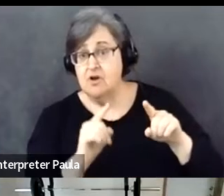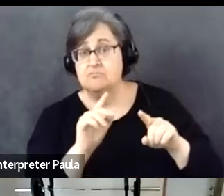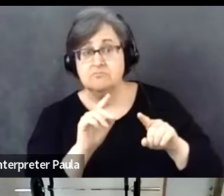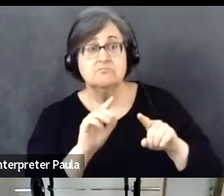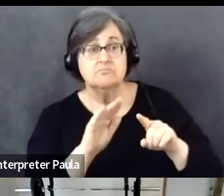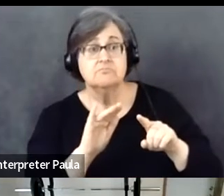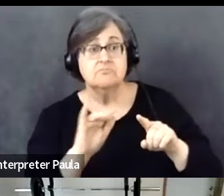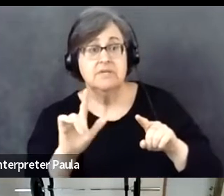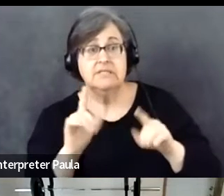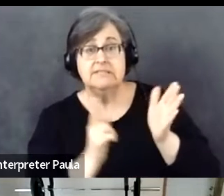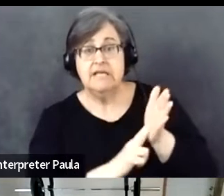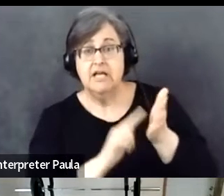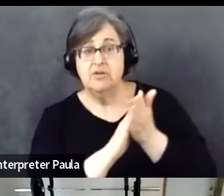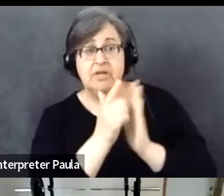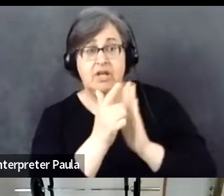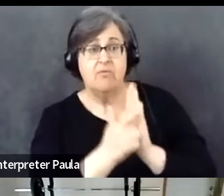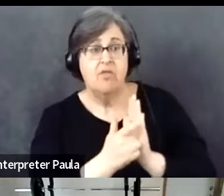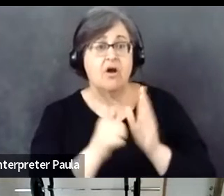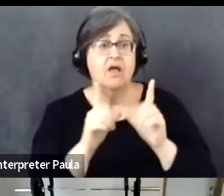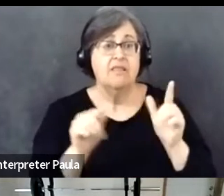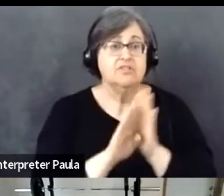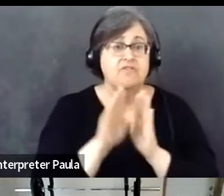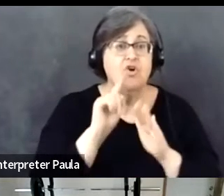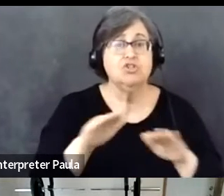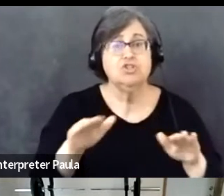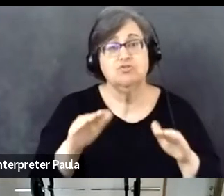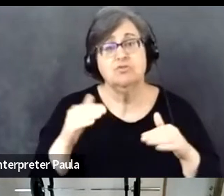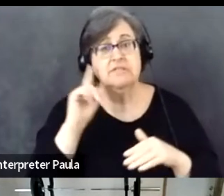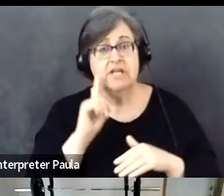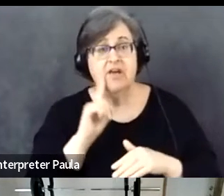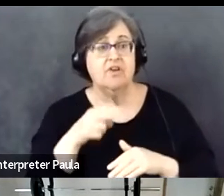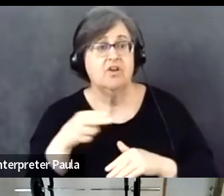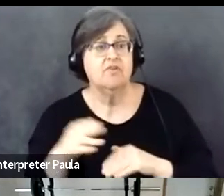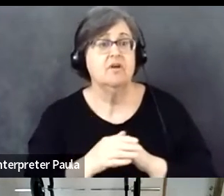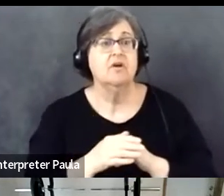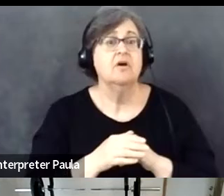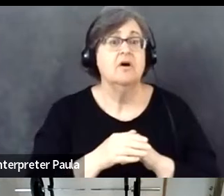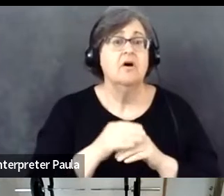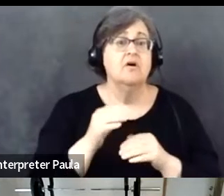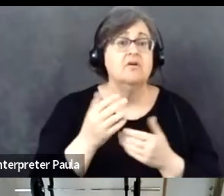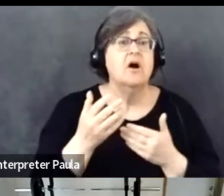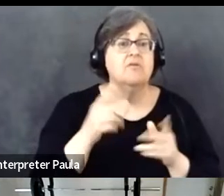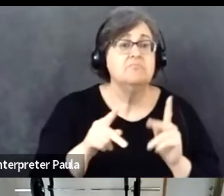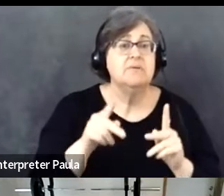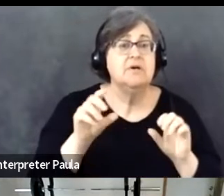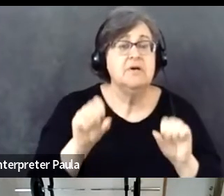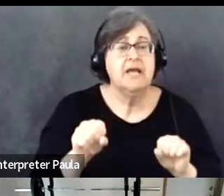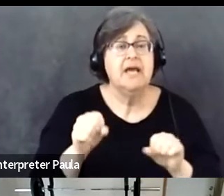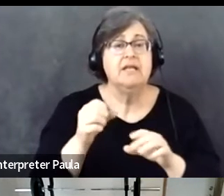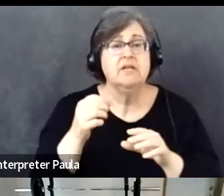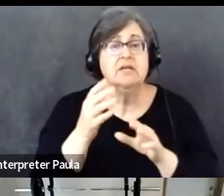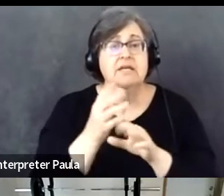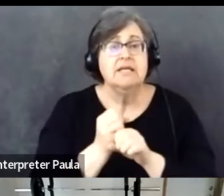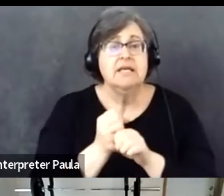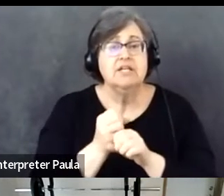defining autism as a mental health condition, allowing a person with permanent disability to receive child care assistance,